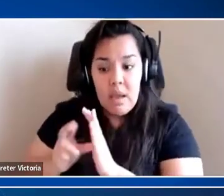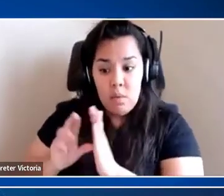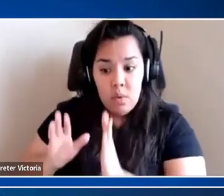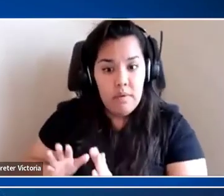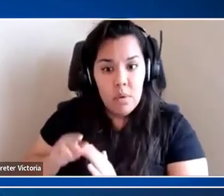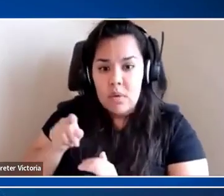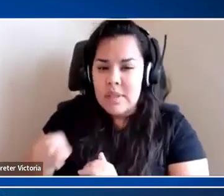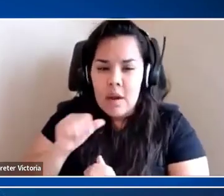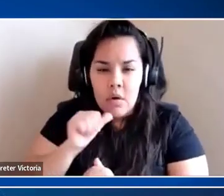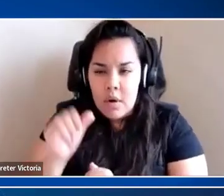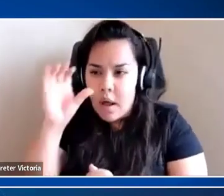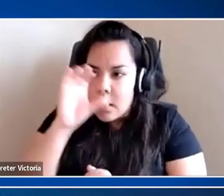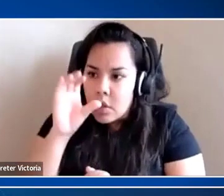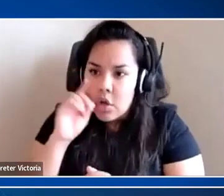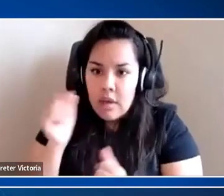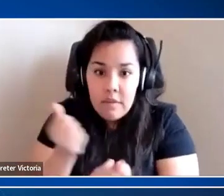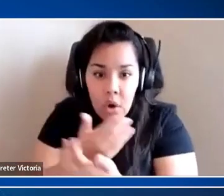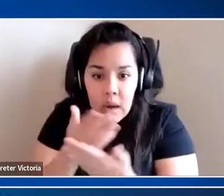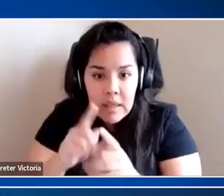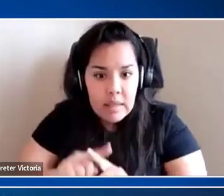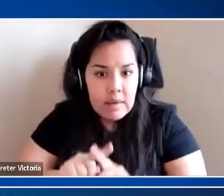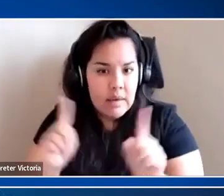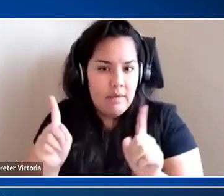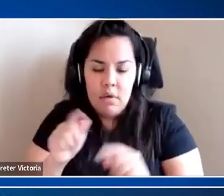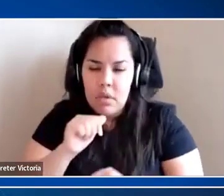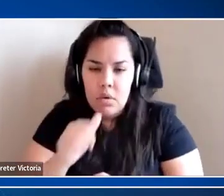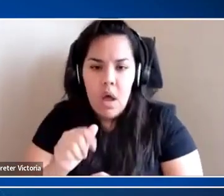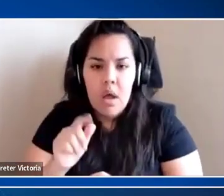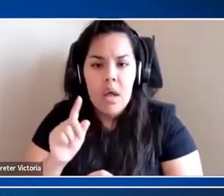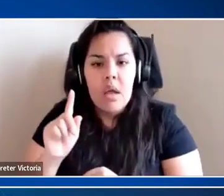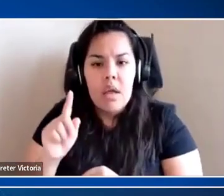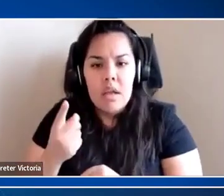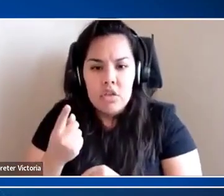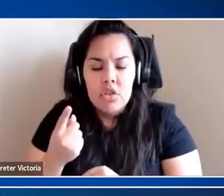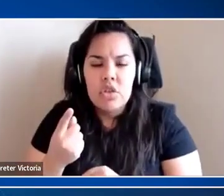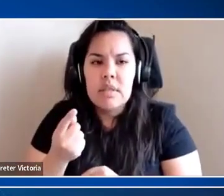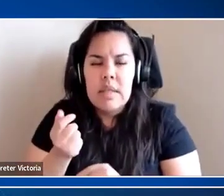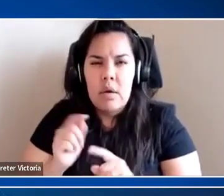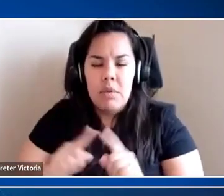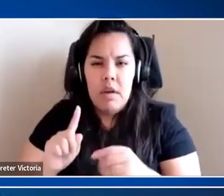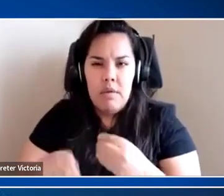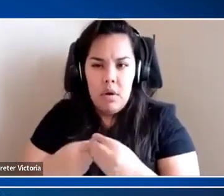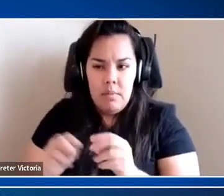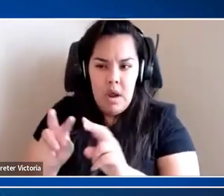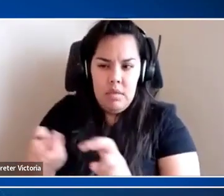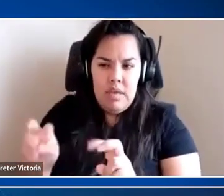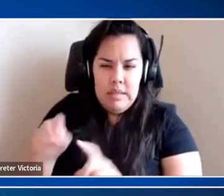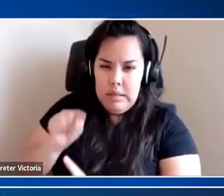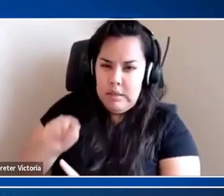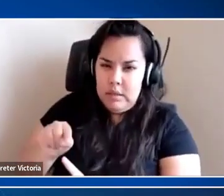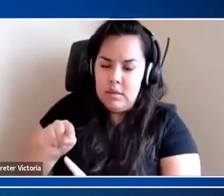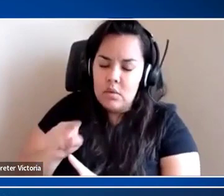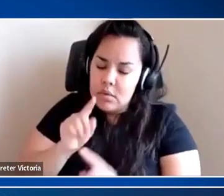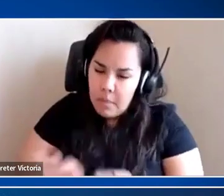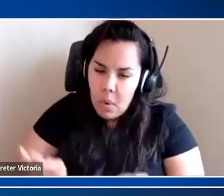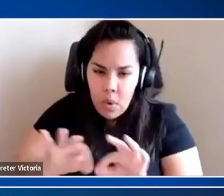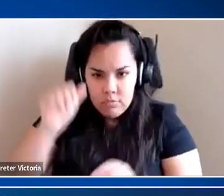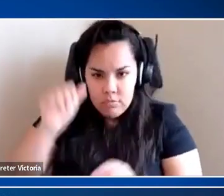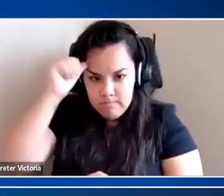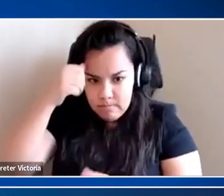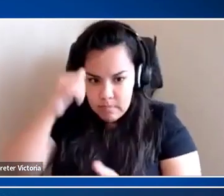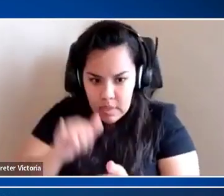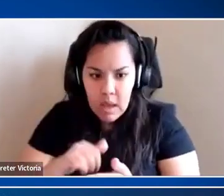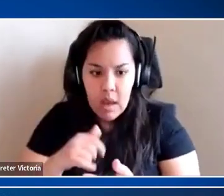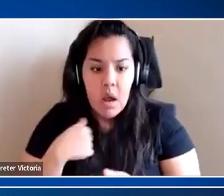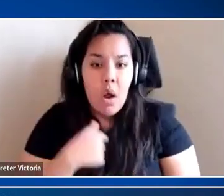anything different. It's just a little bit different on how it's assessed. So that's sort of the takeaway from that is we're making sure that community is